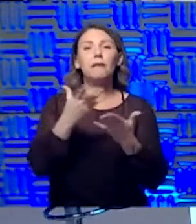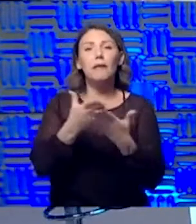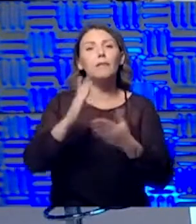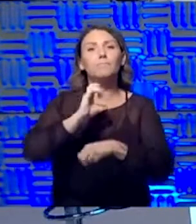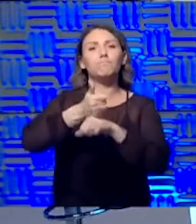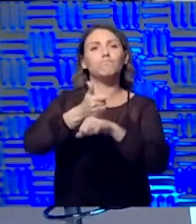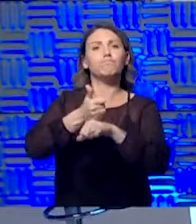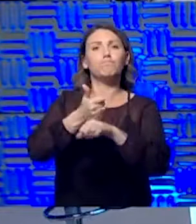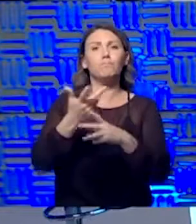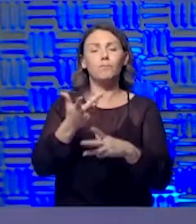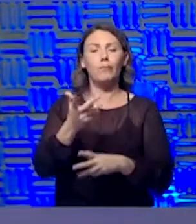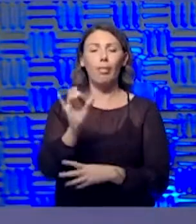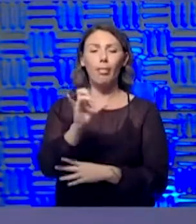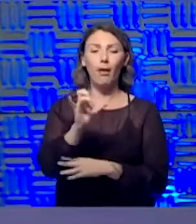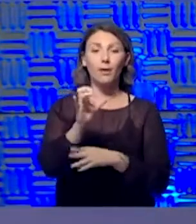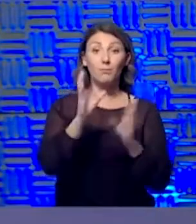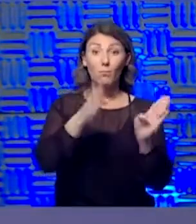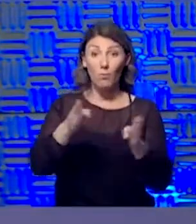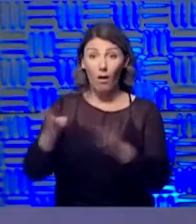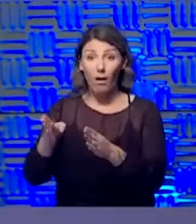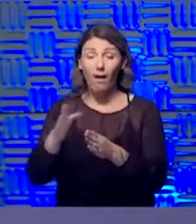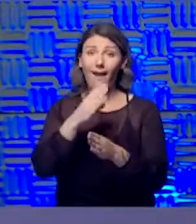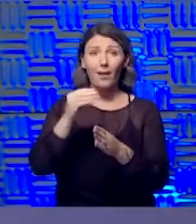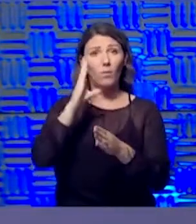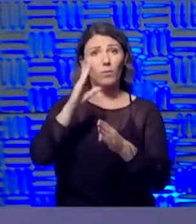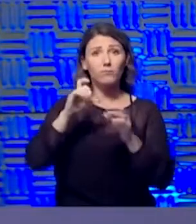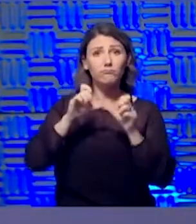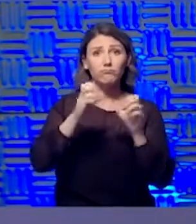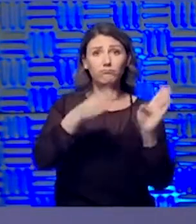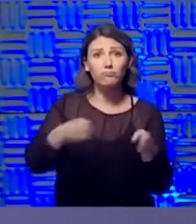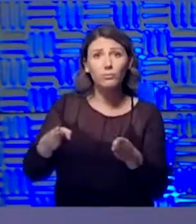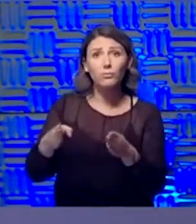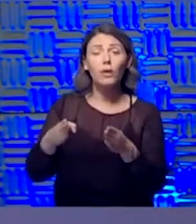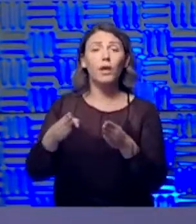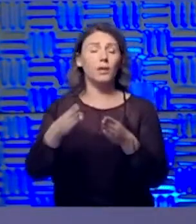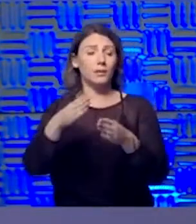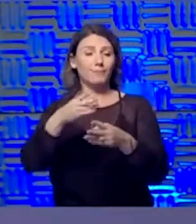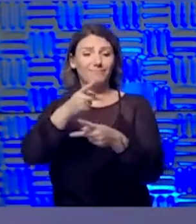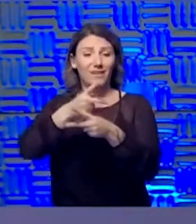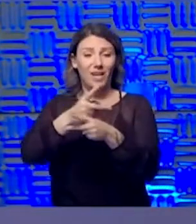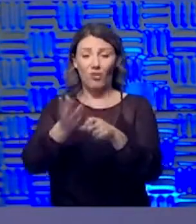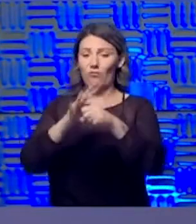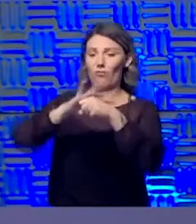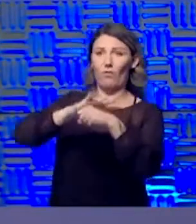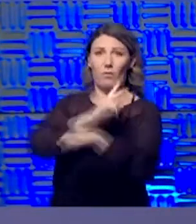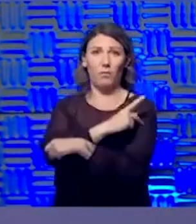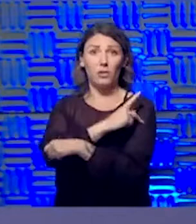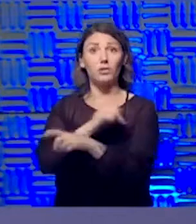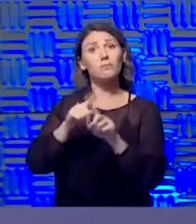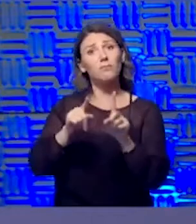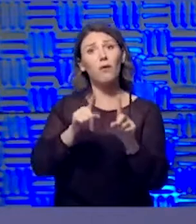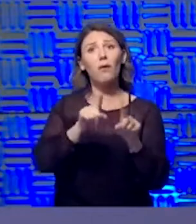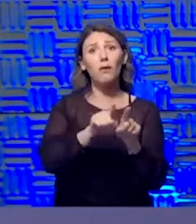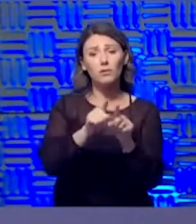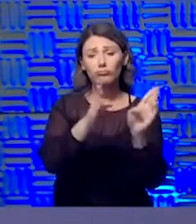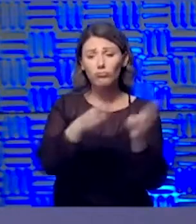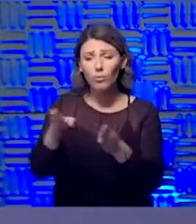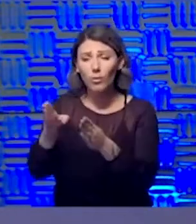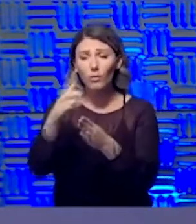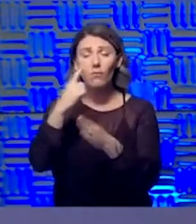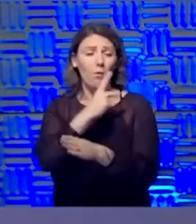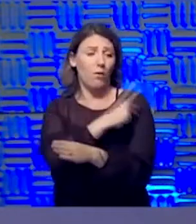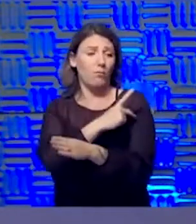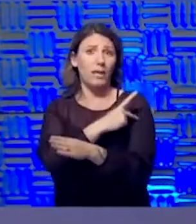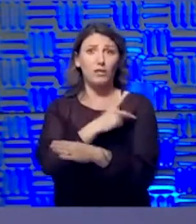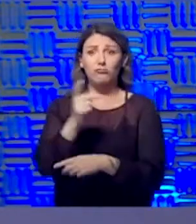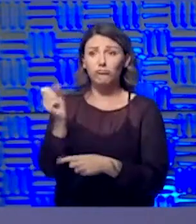we have prepared for and continue to prepare for taking care of the COVID patients, we also had to prepare to bring patients